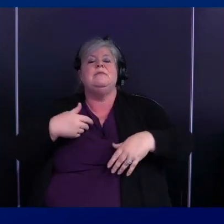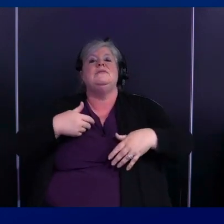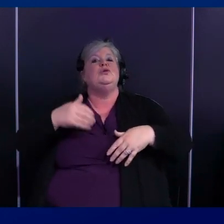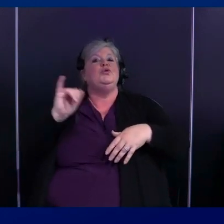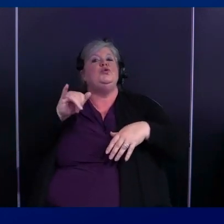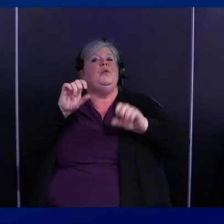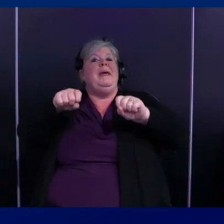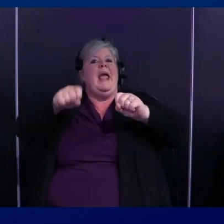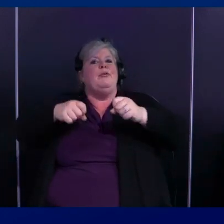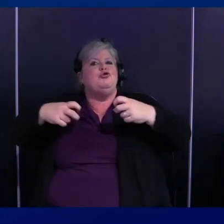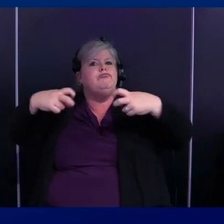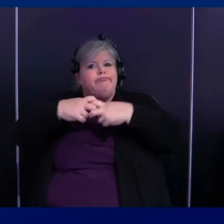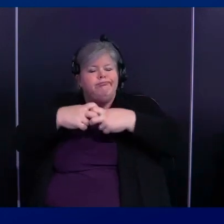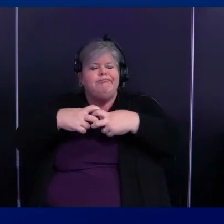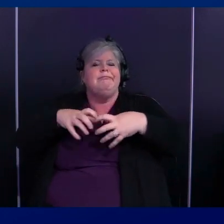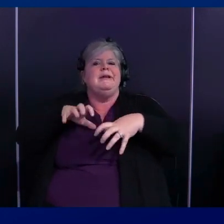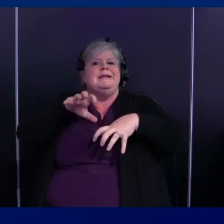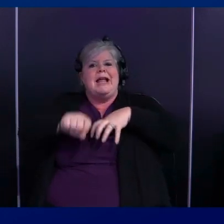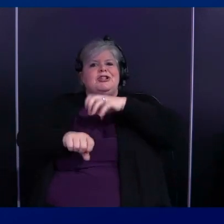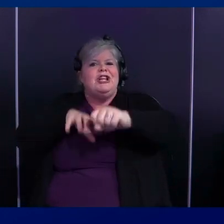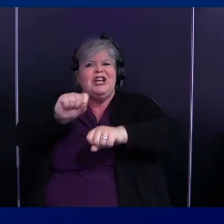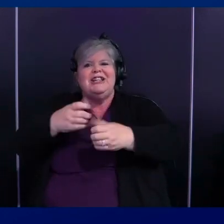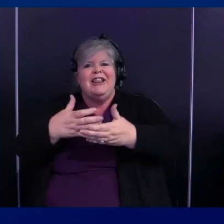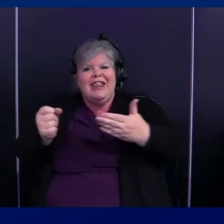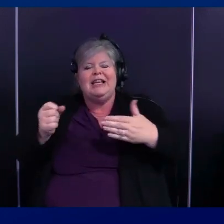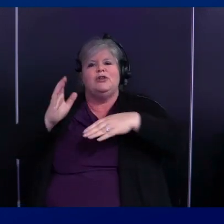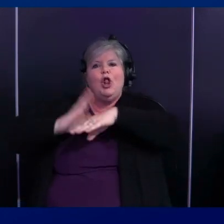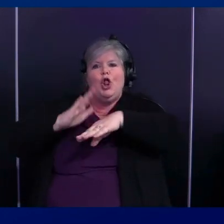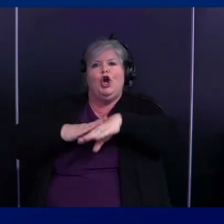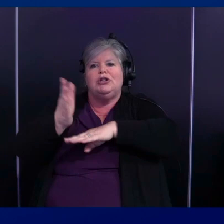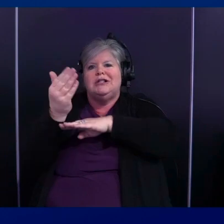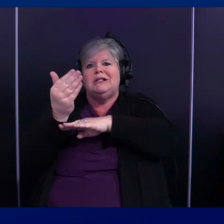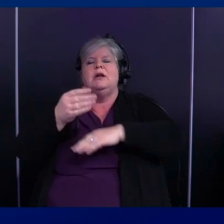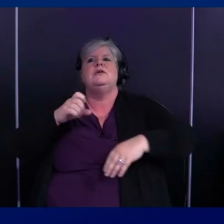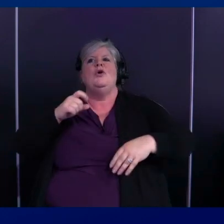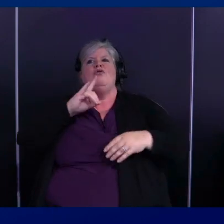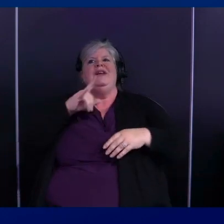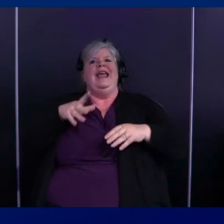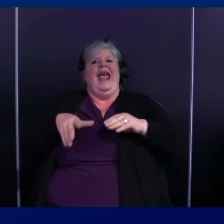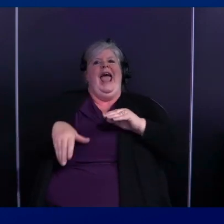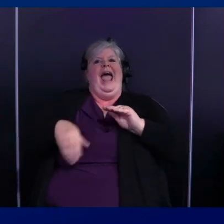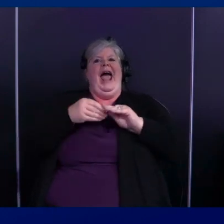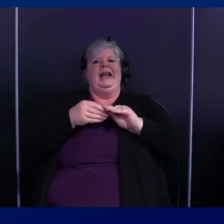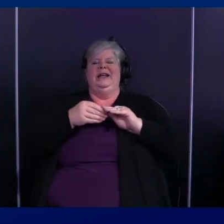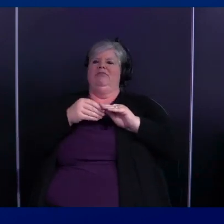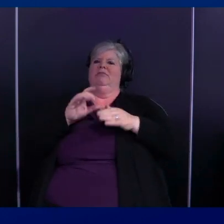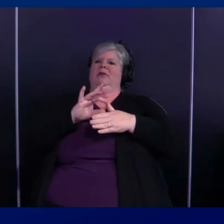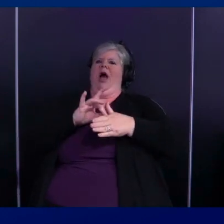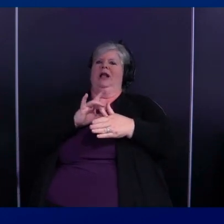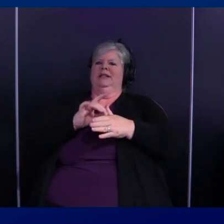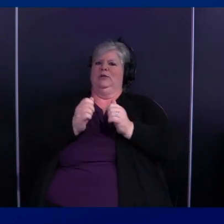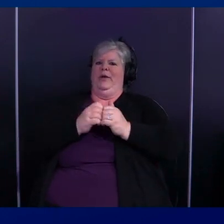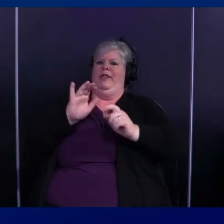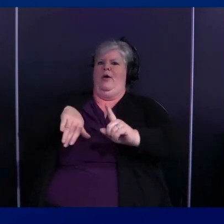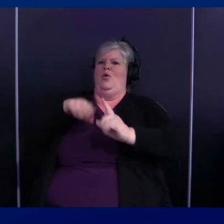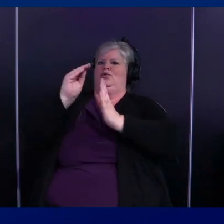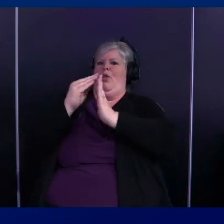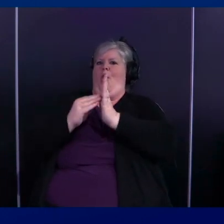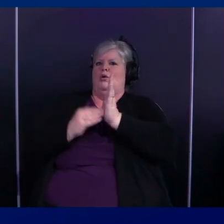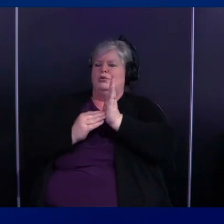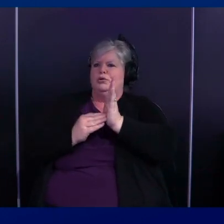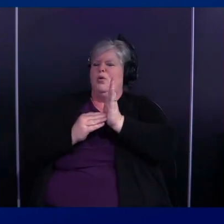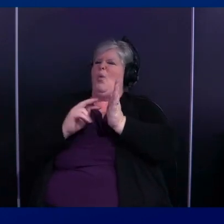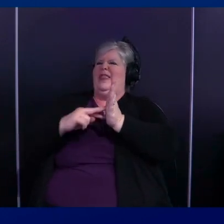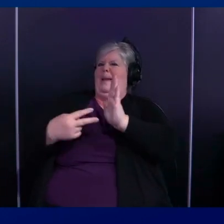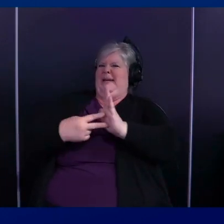on. And then send alerts based on those. So really adding context to those logs. And when it comes to setting